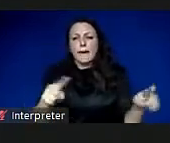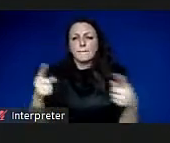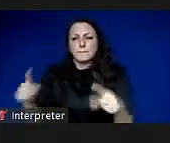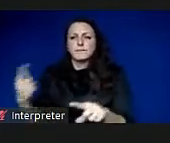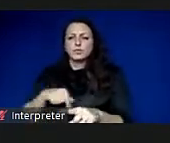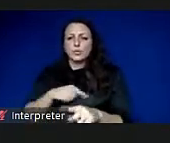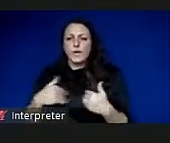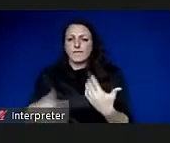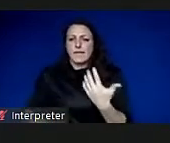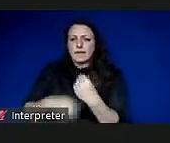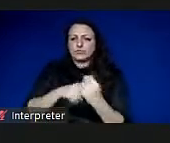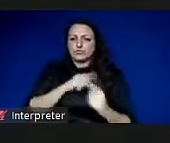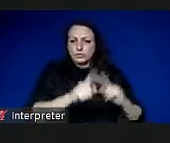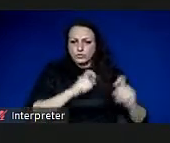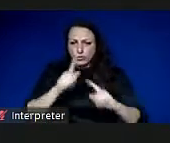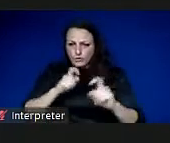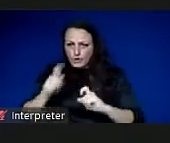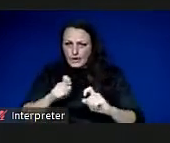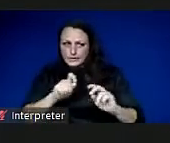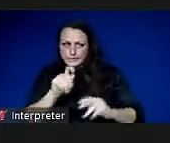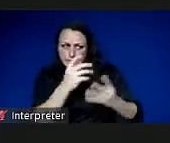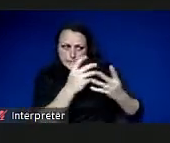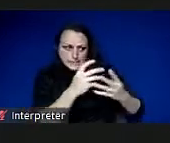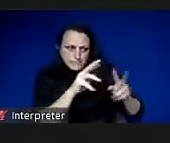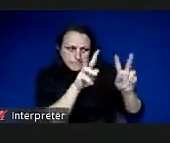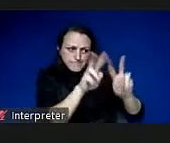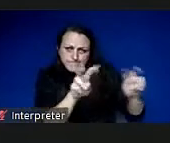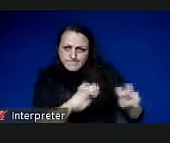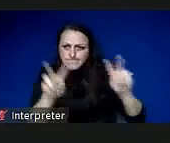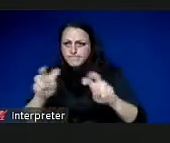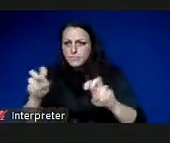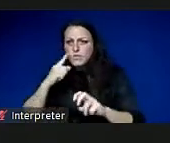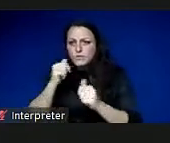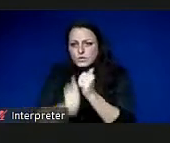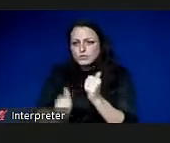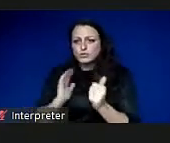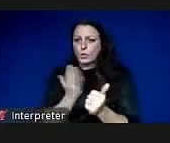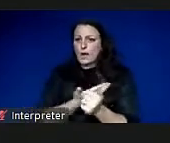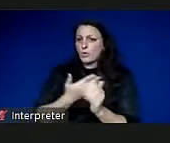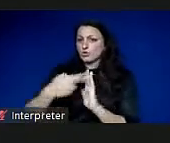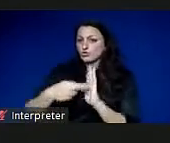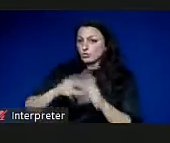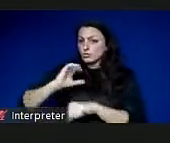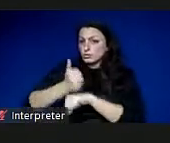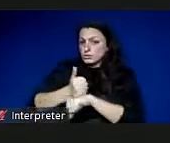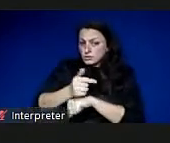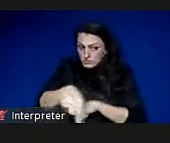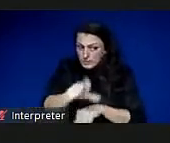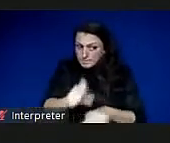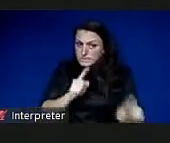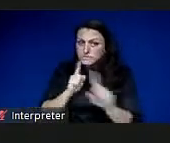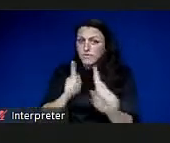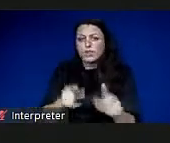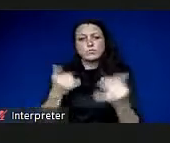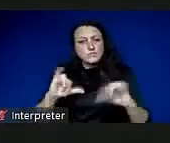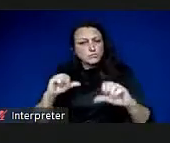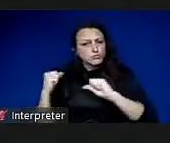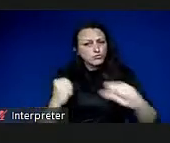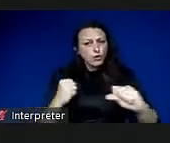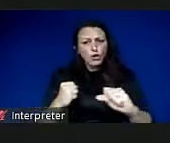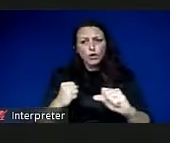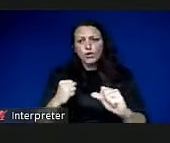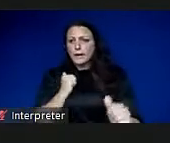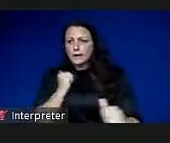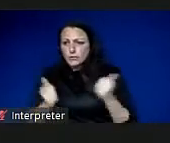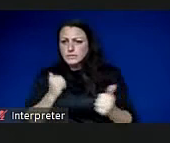So our enforcement efforts continue to be every bit as strong and as aggressive and assertive as we have had